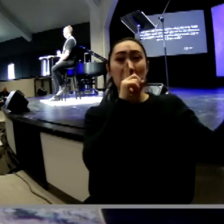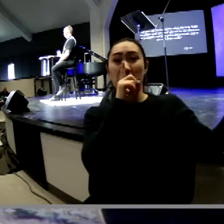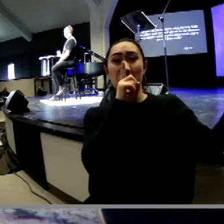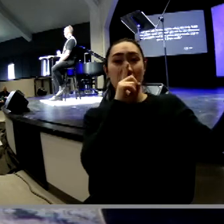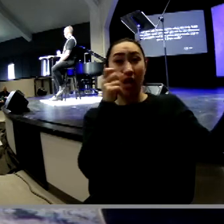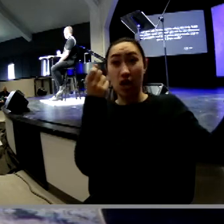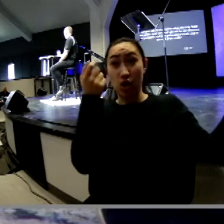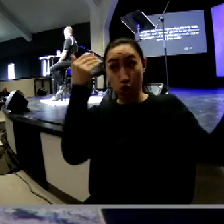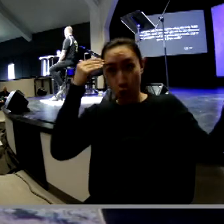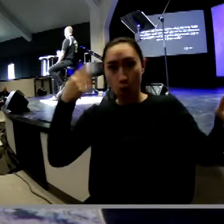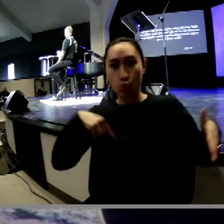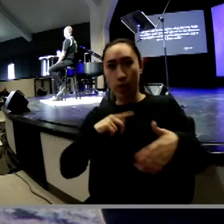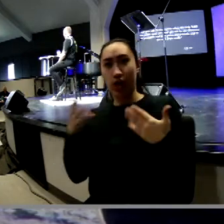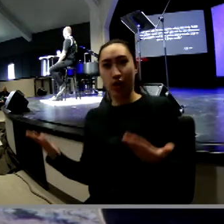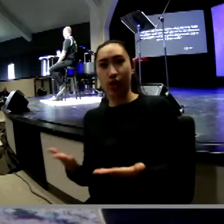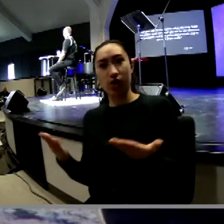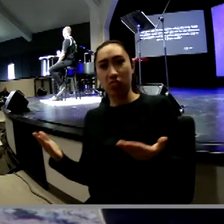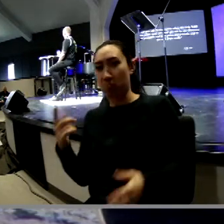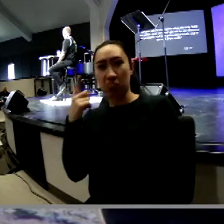know who Summit is.